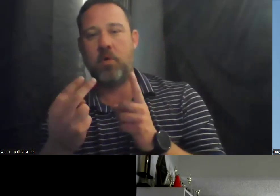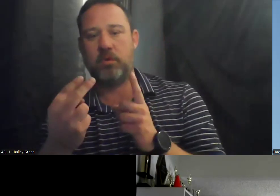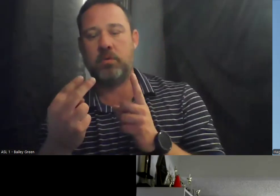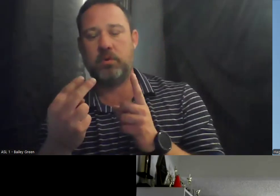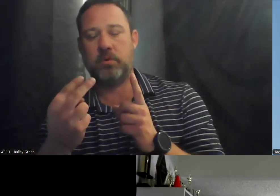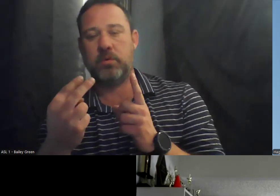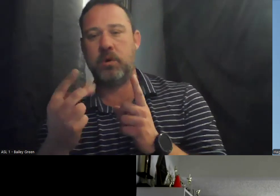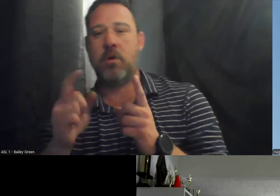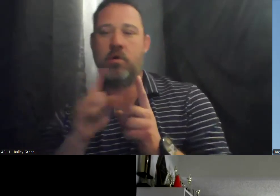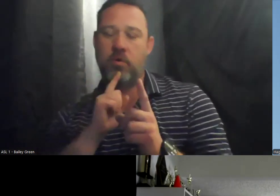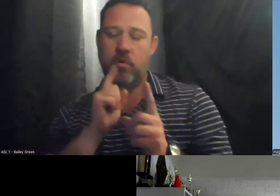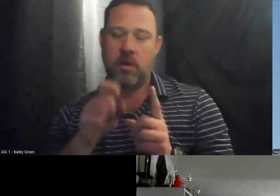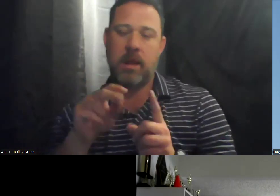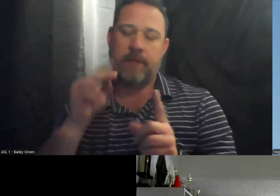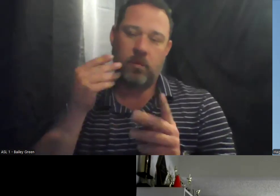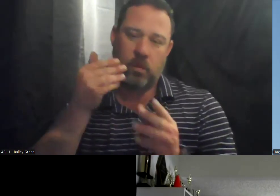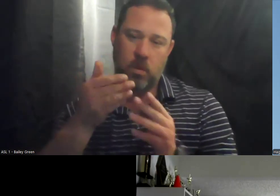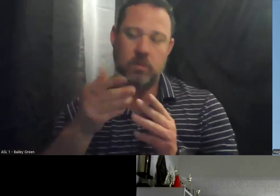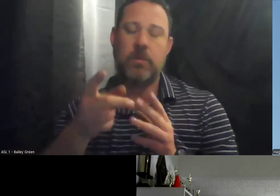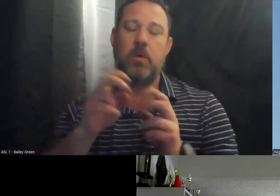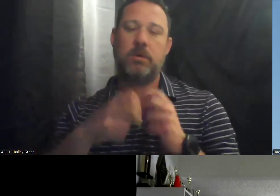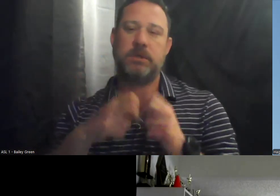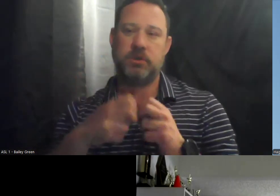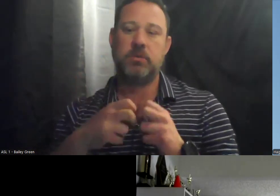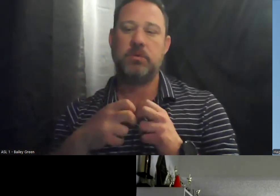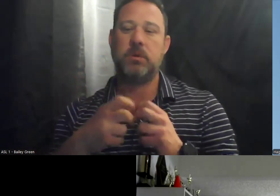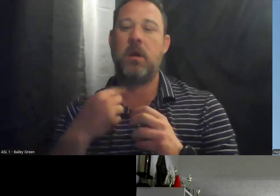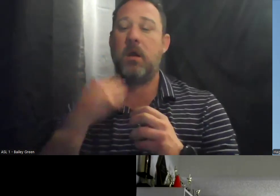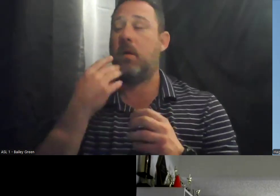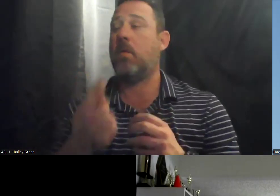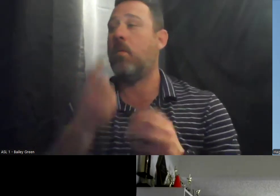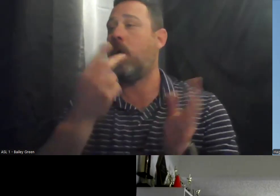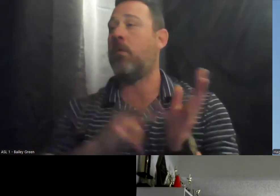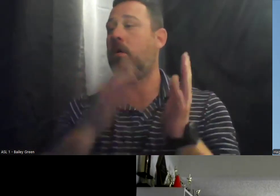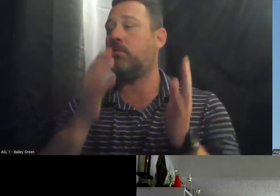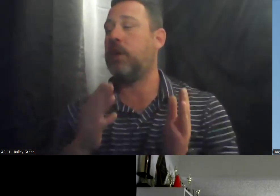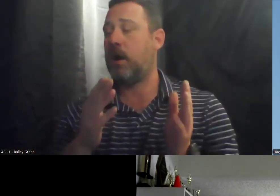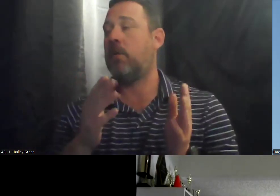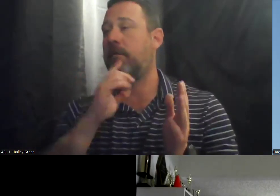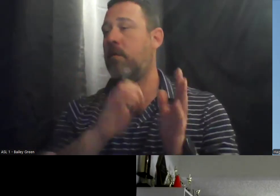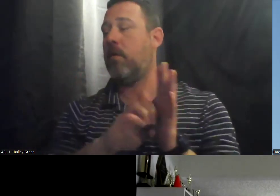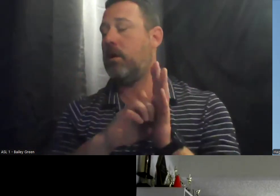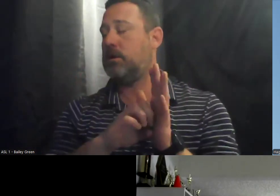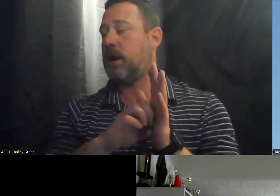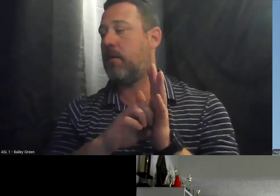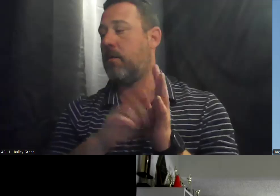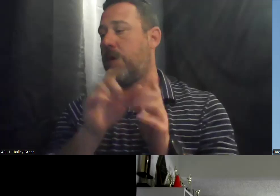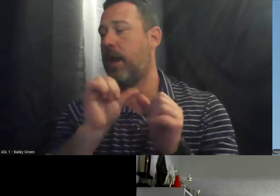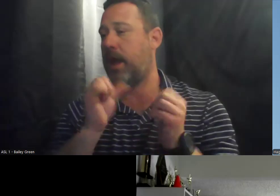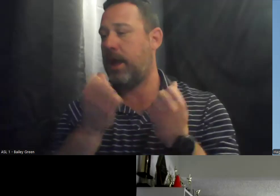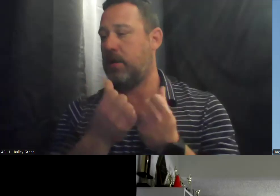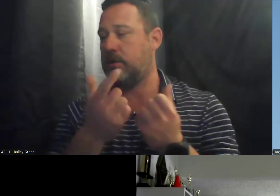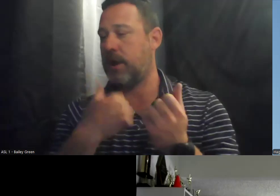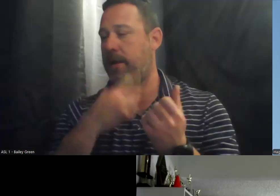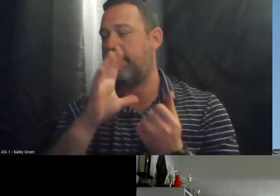to really look closely at these issues. I know of one contractor, for example, that their agency had a